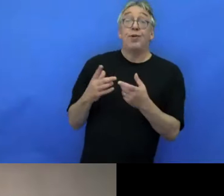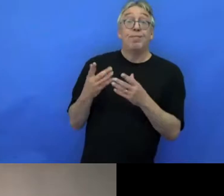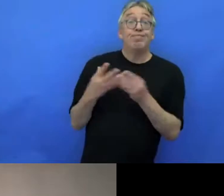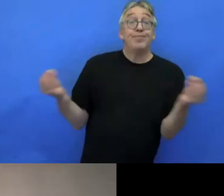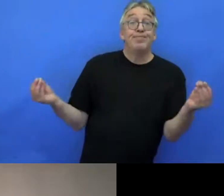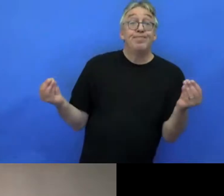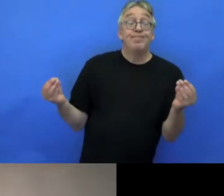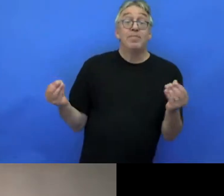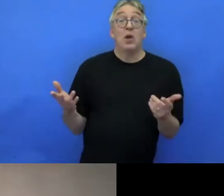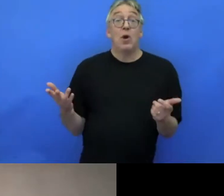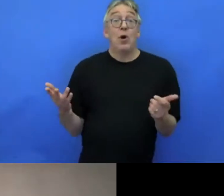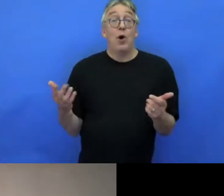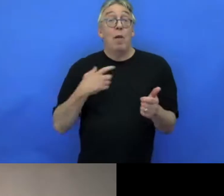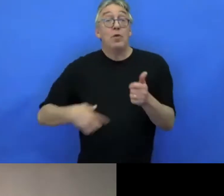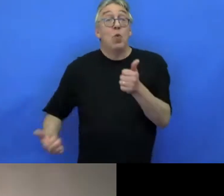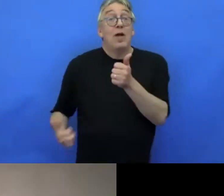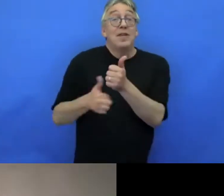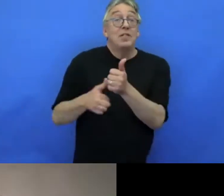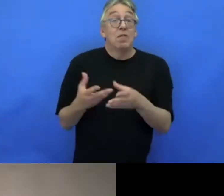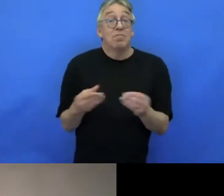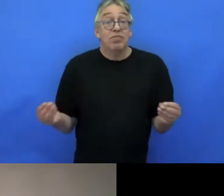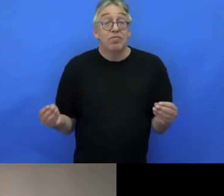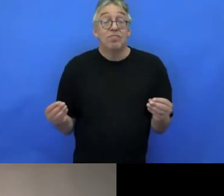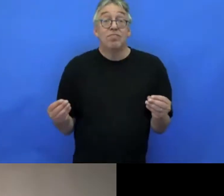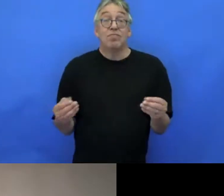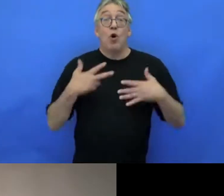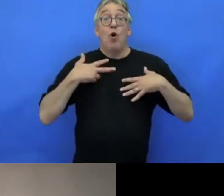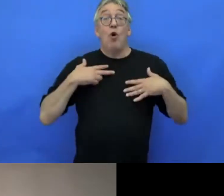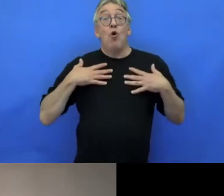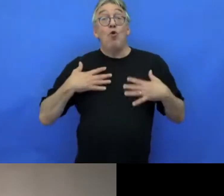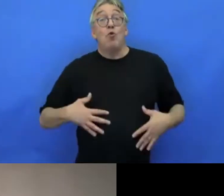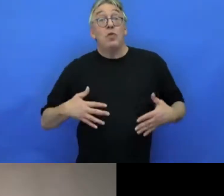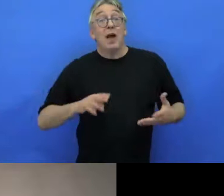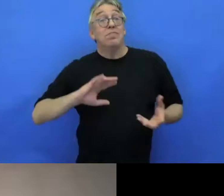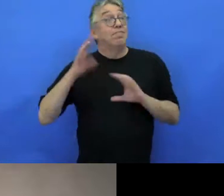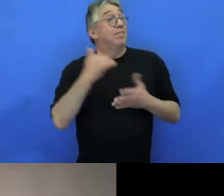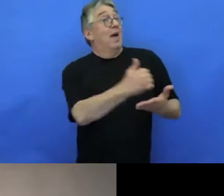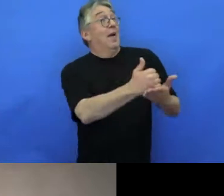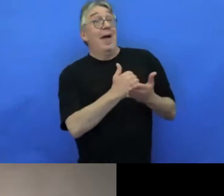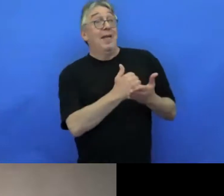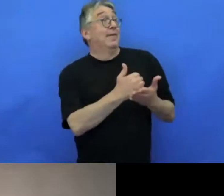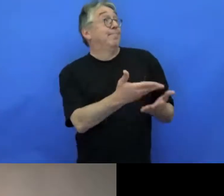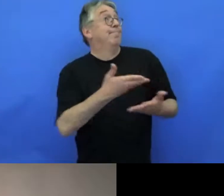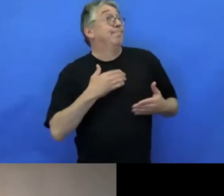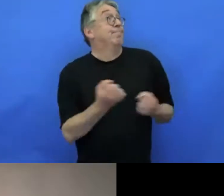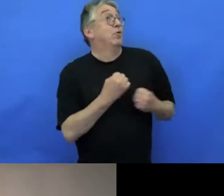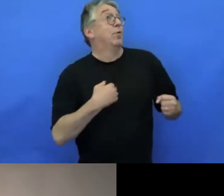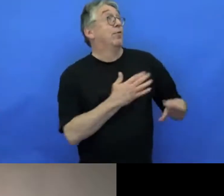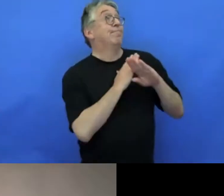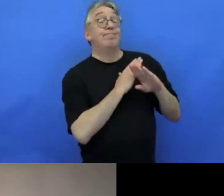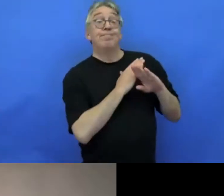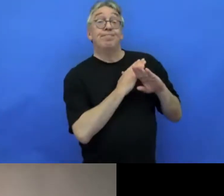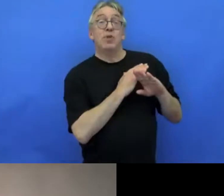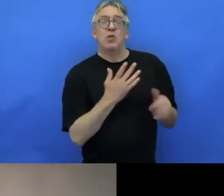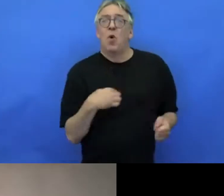well as humanitarian relief being inaccessible. And we should provide for opportunities so that militaries will